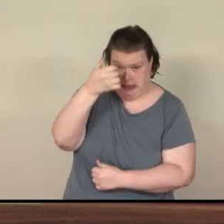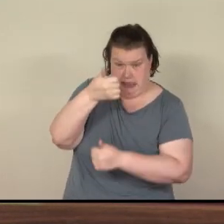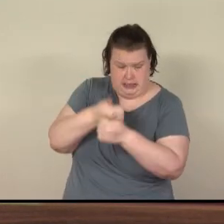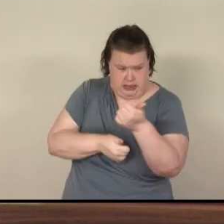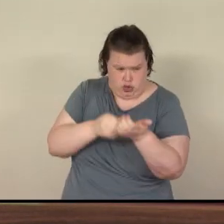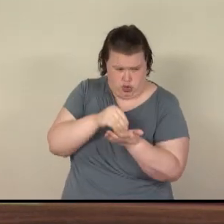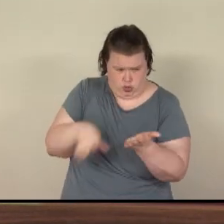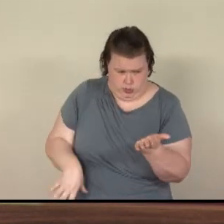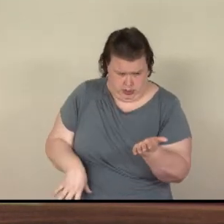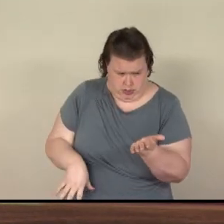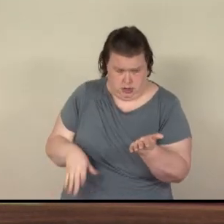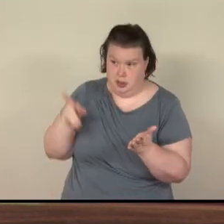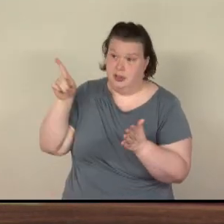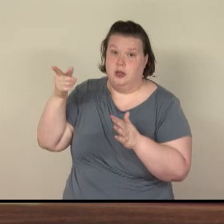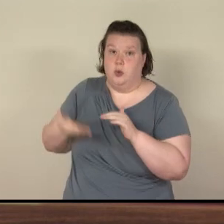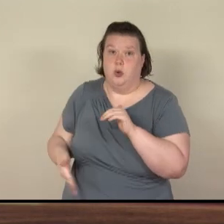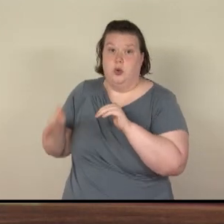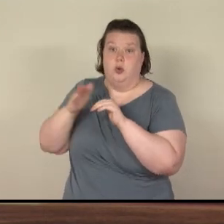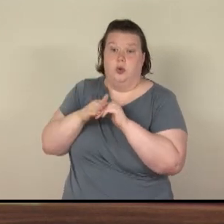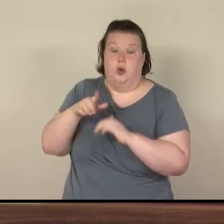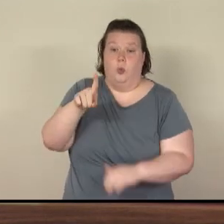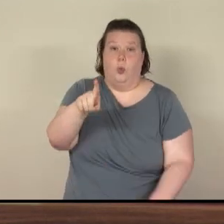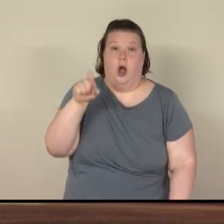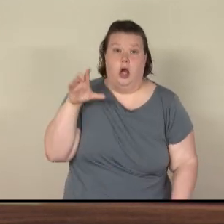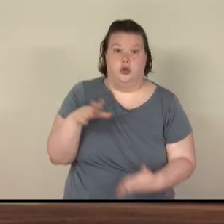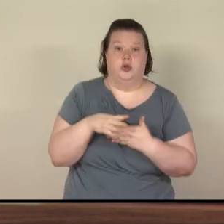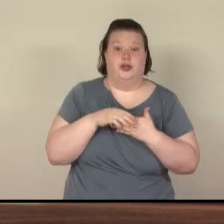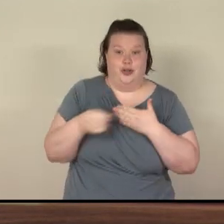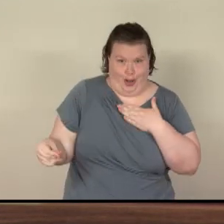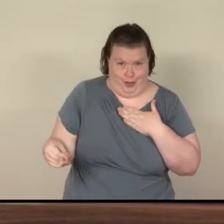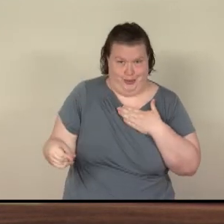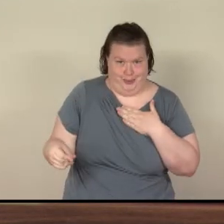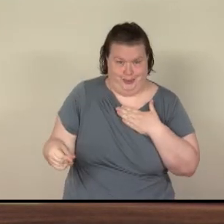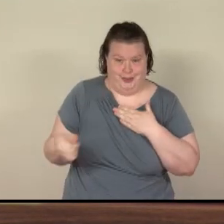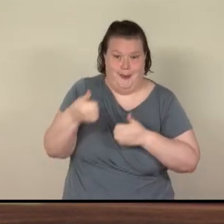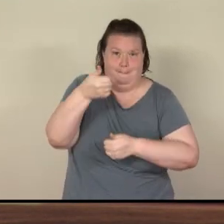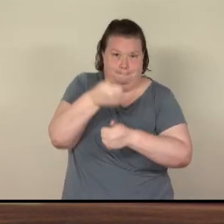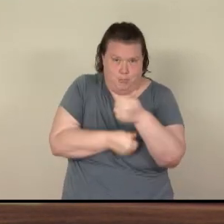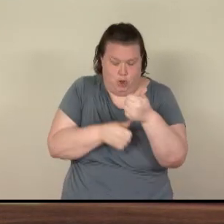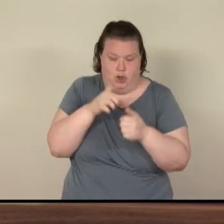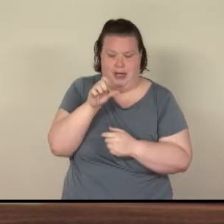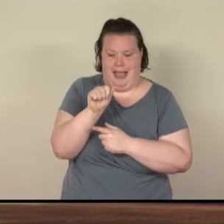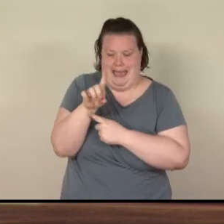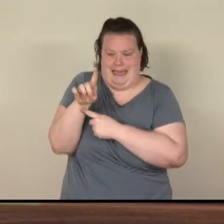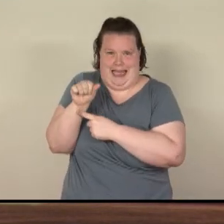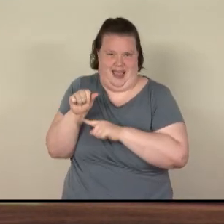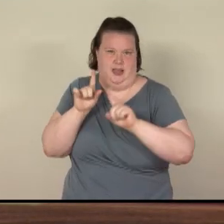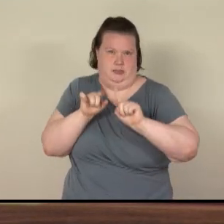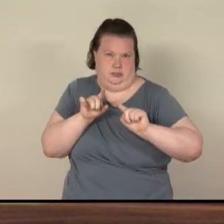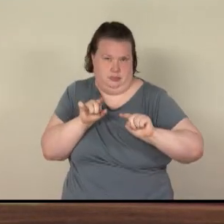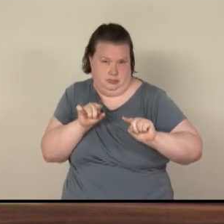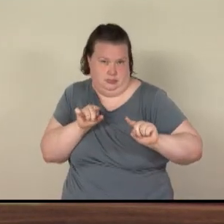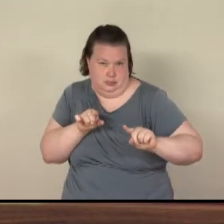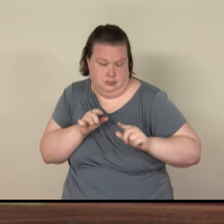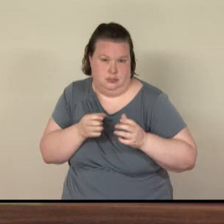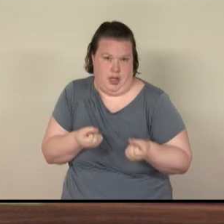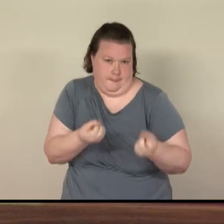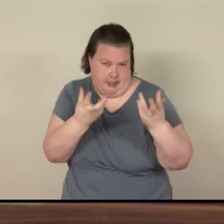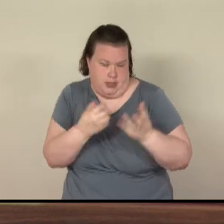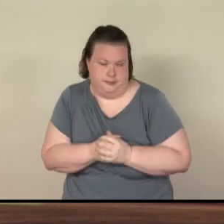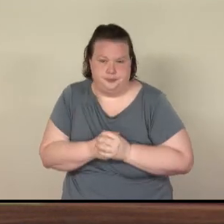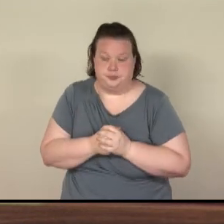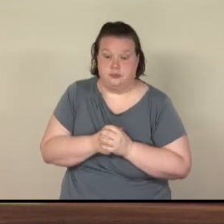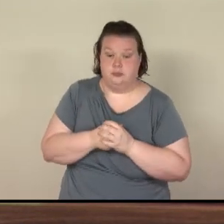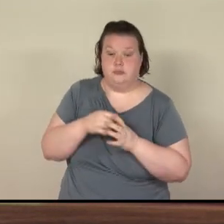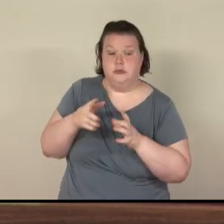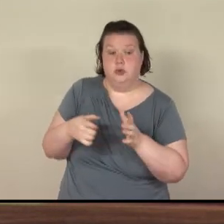would increase that to $100 per ADA. But it also requires school districts to have armed personnel at